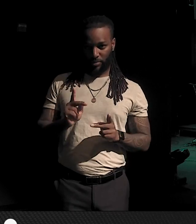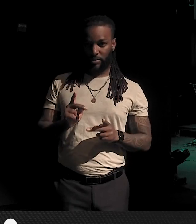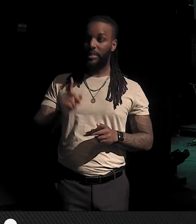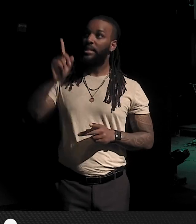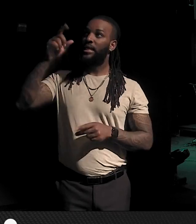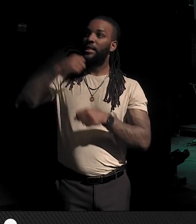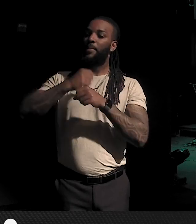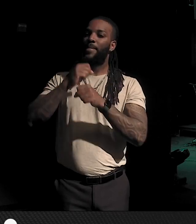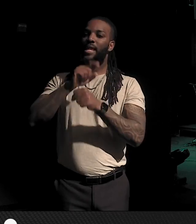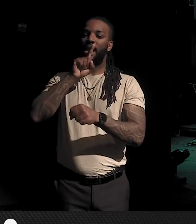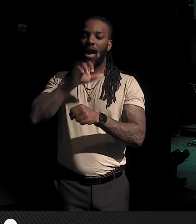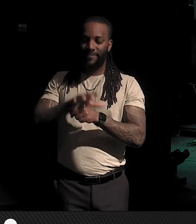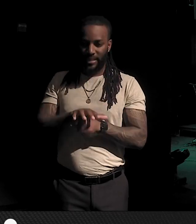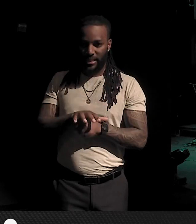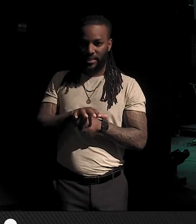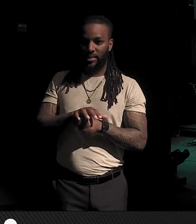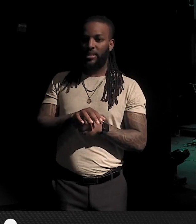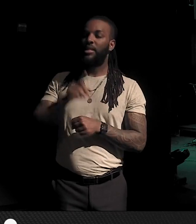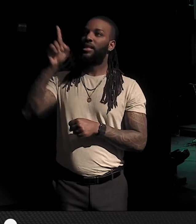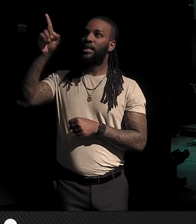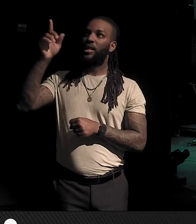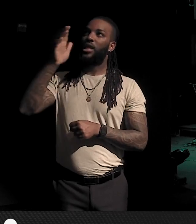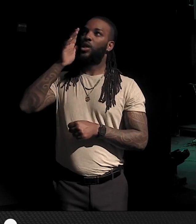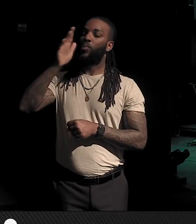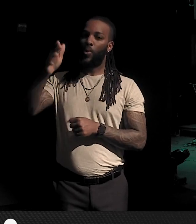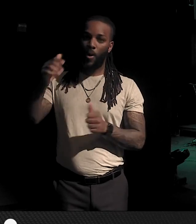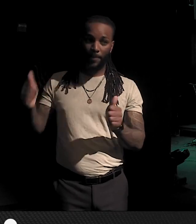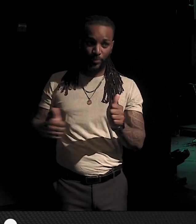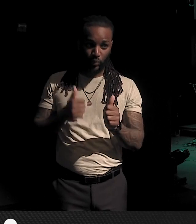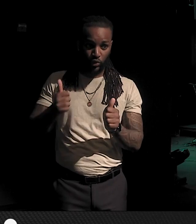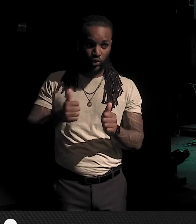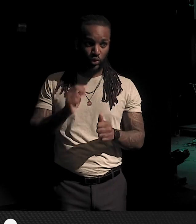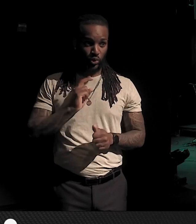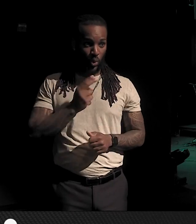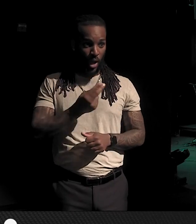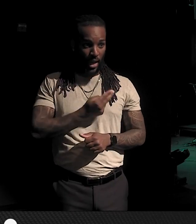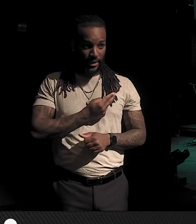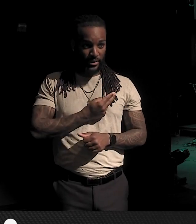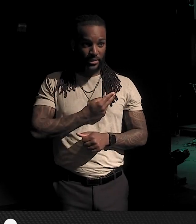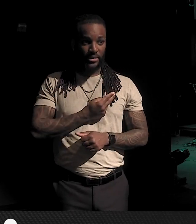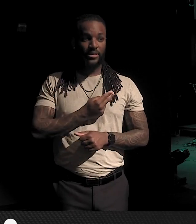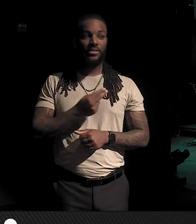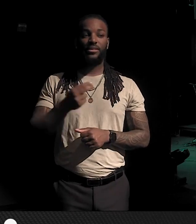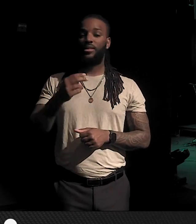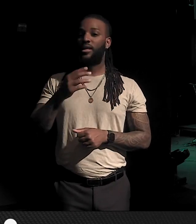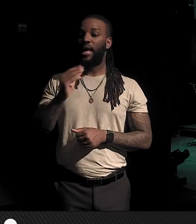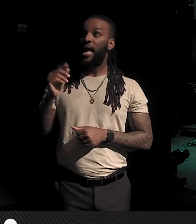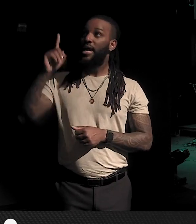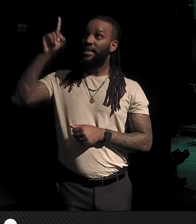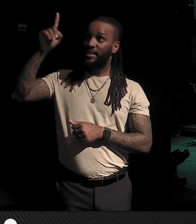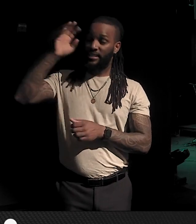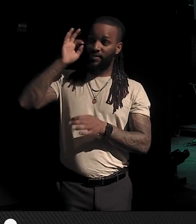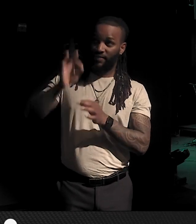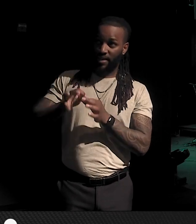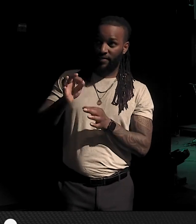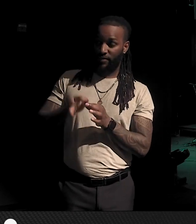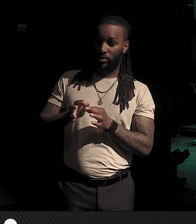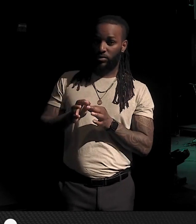made a covenant that he will be in pursuit of us, that he will pursue us in our seasons of faithfulness and